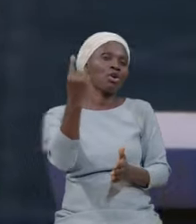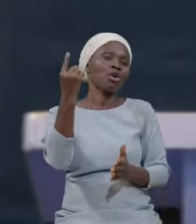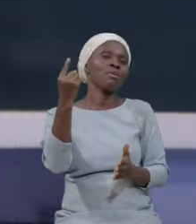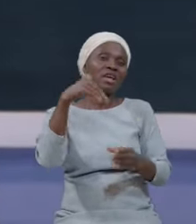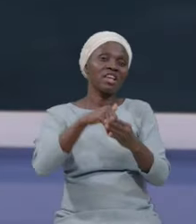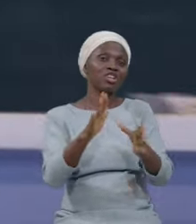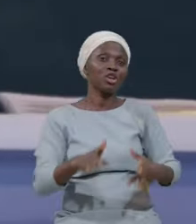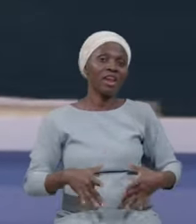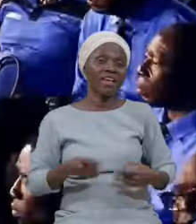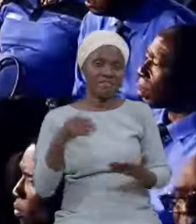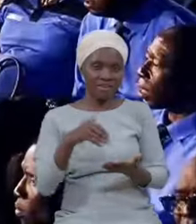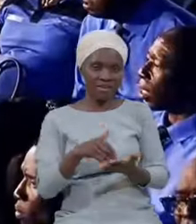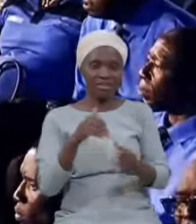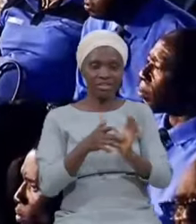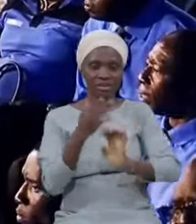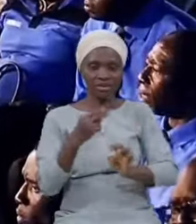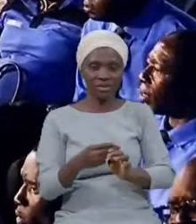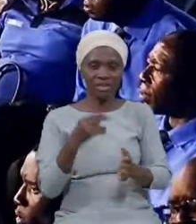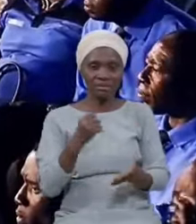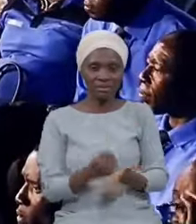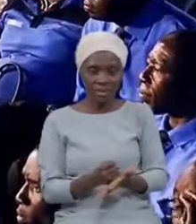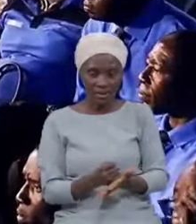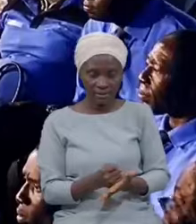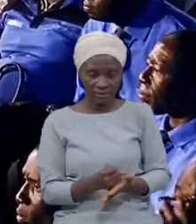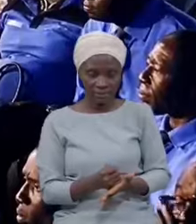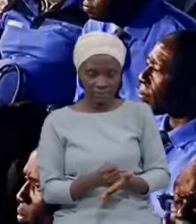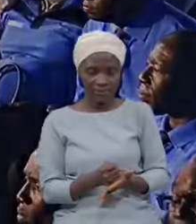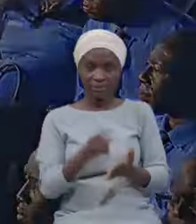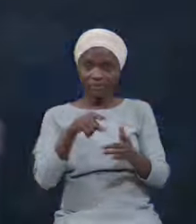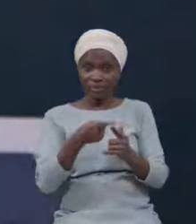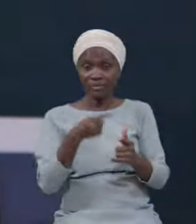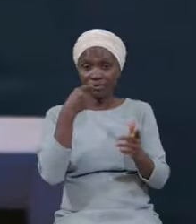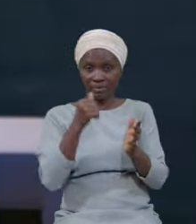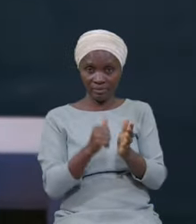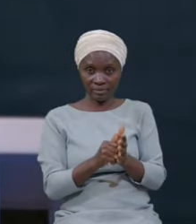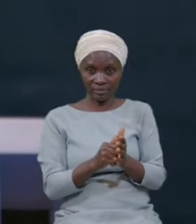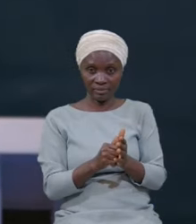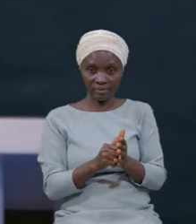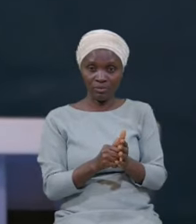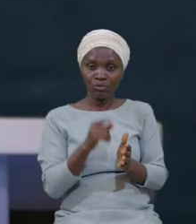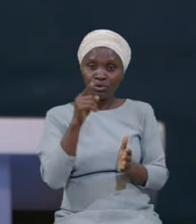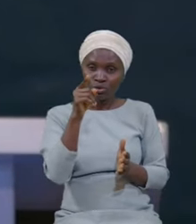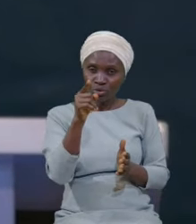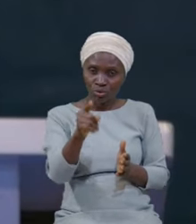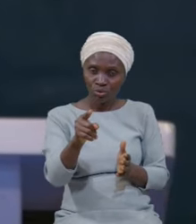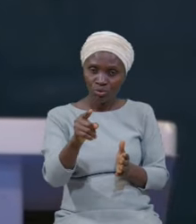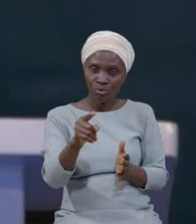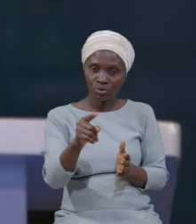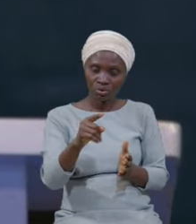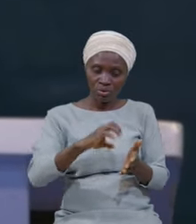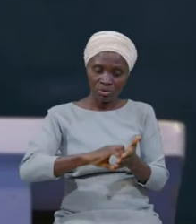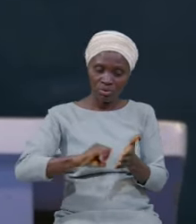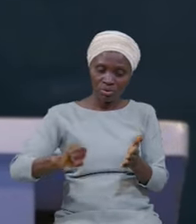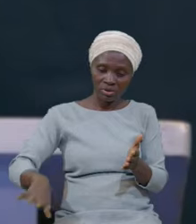in Jesus' name. And then it says, you put iniquity far away